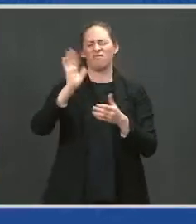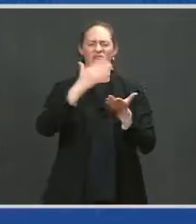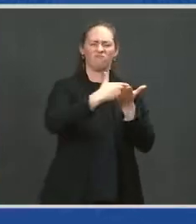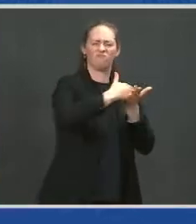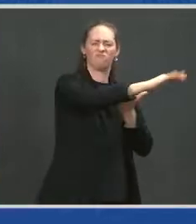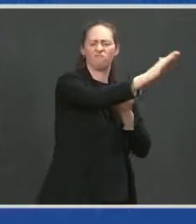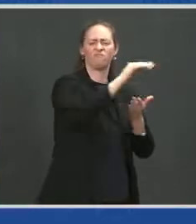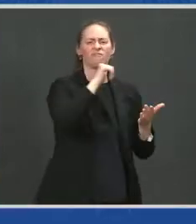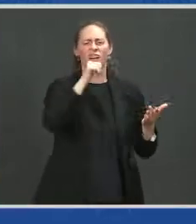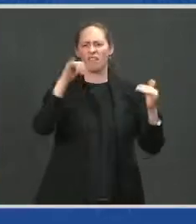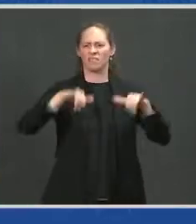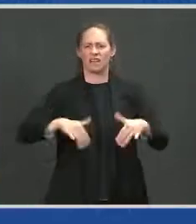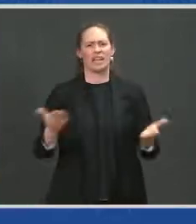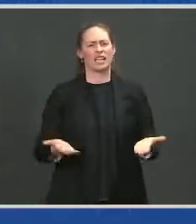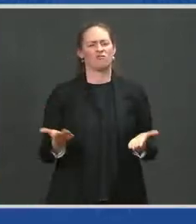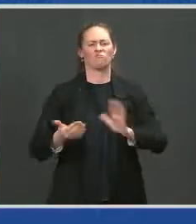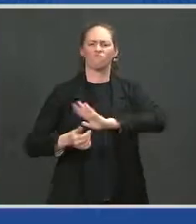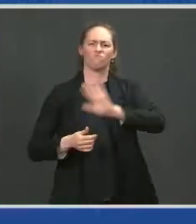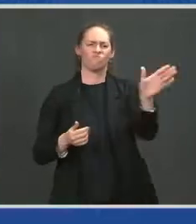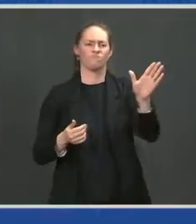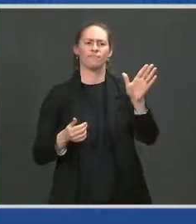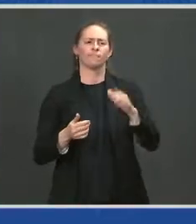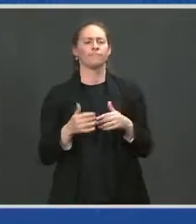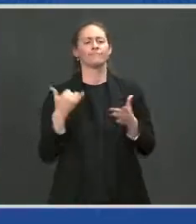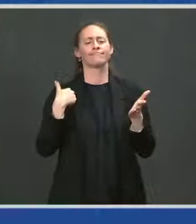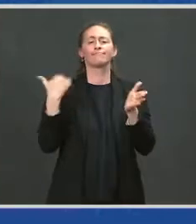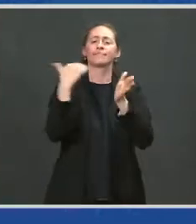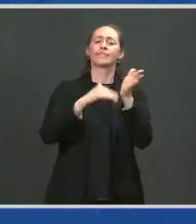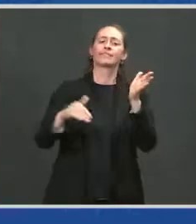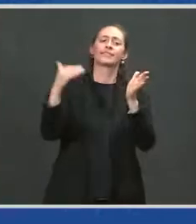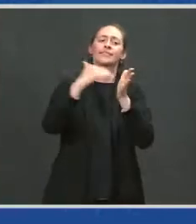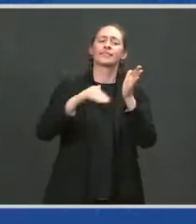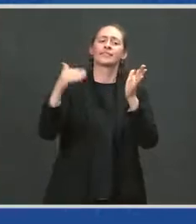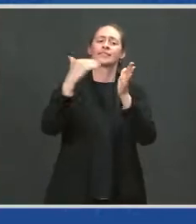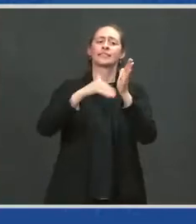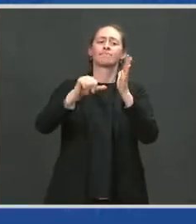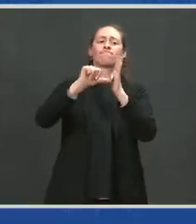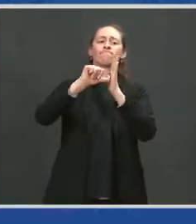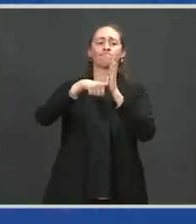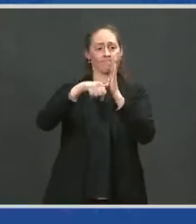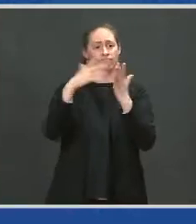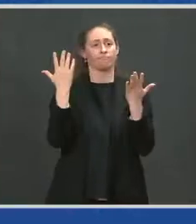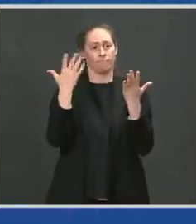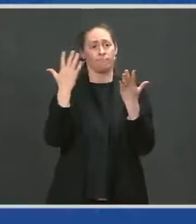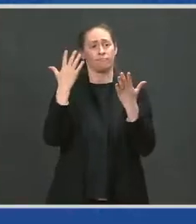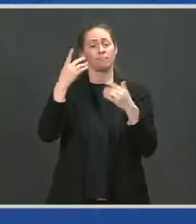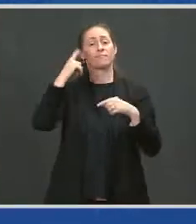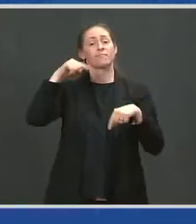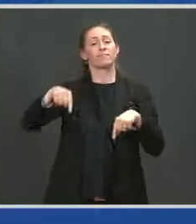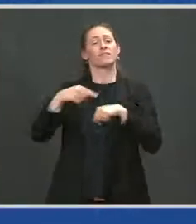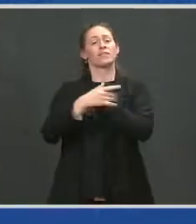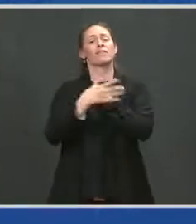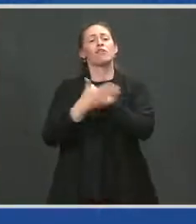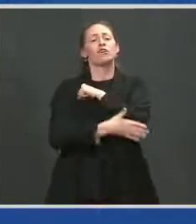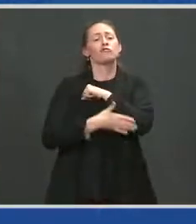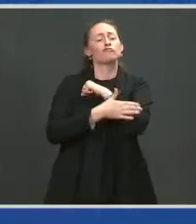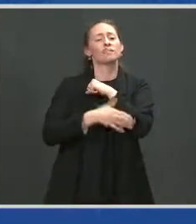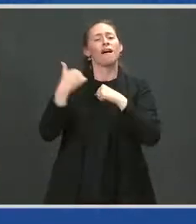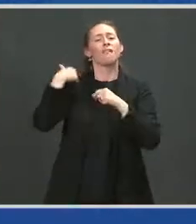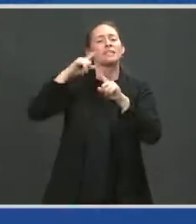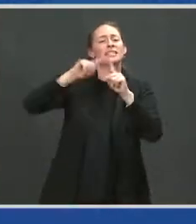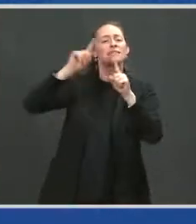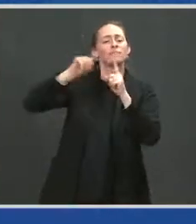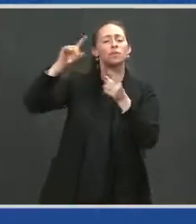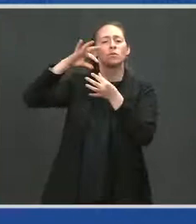I've said it many times. The battle for soul of this nation has been a constant push and pull for more